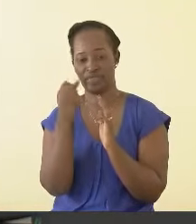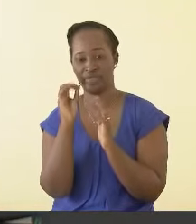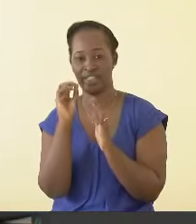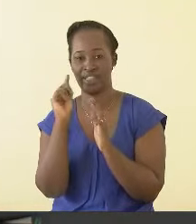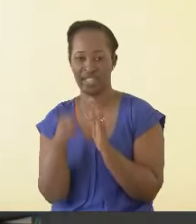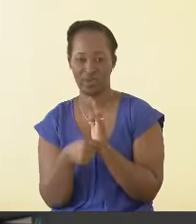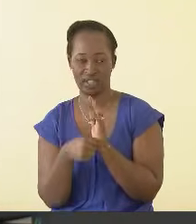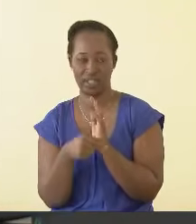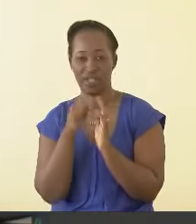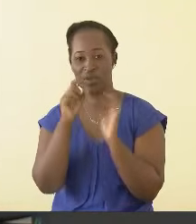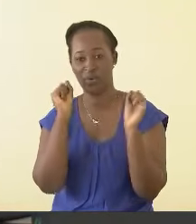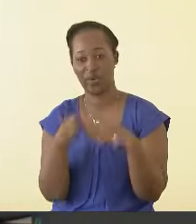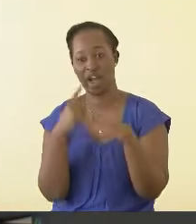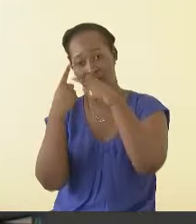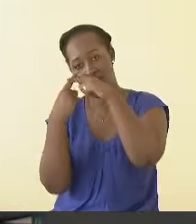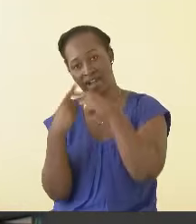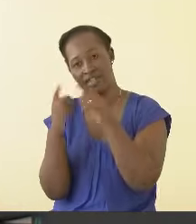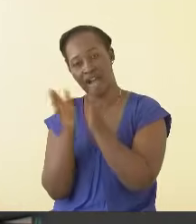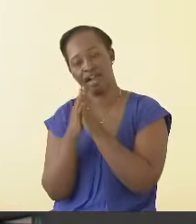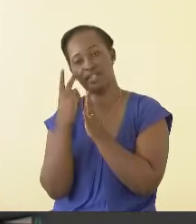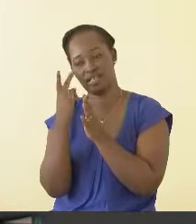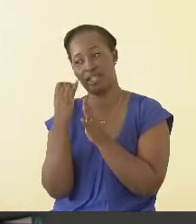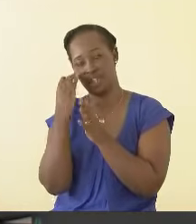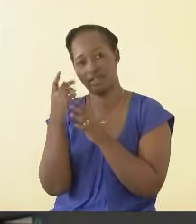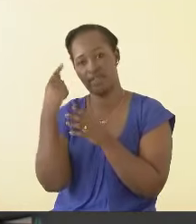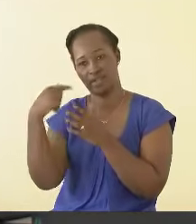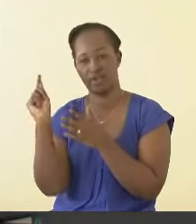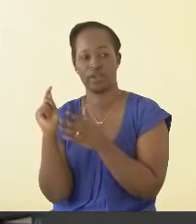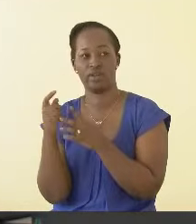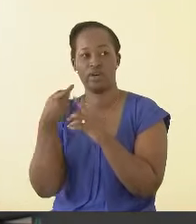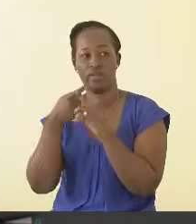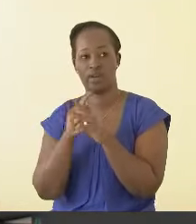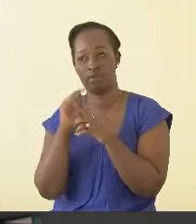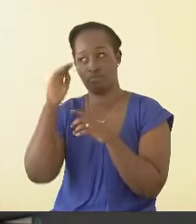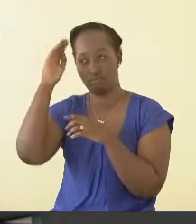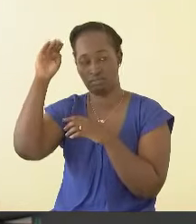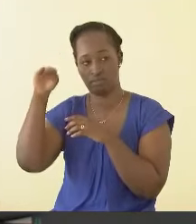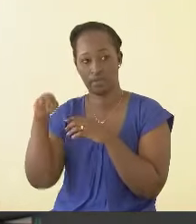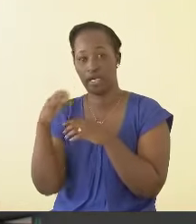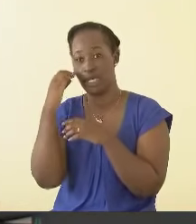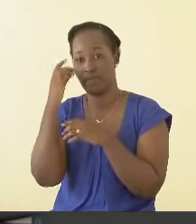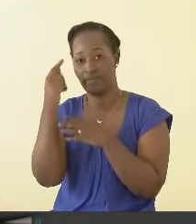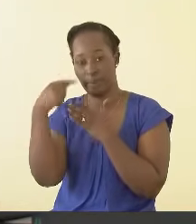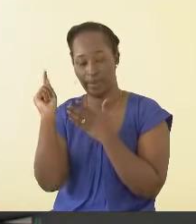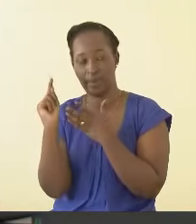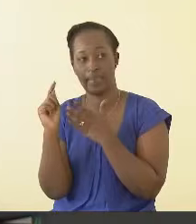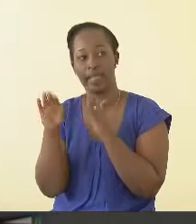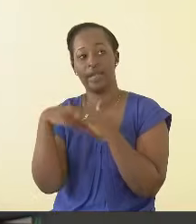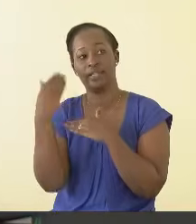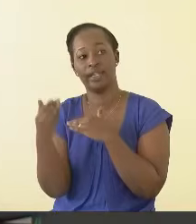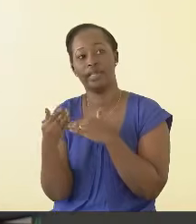350,000. So you can add and see if it's very correct. From here up to here, if it's very correct,